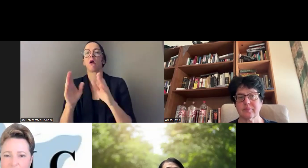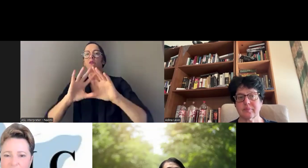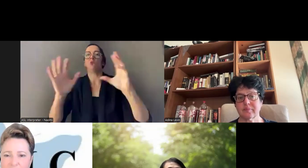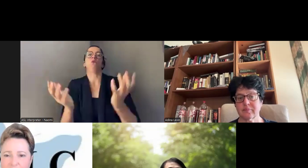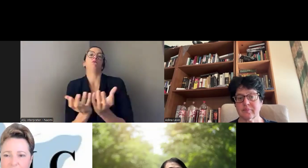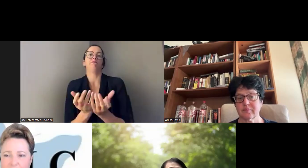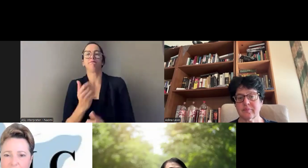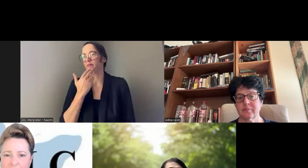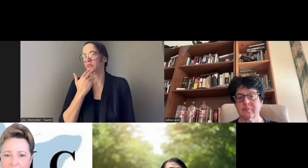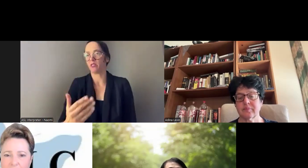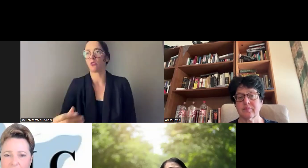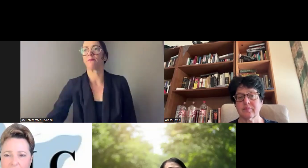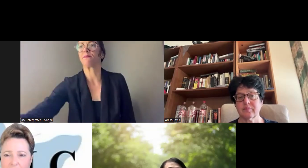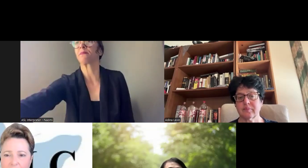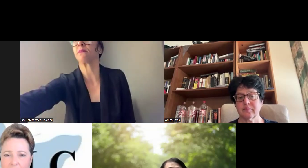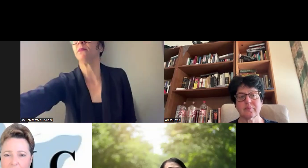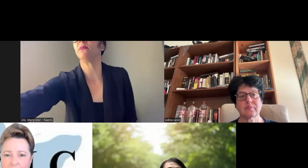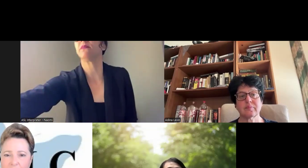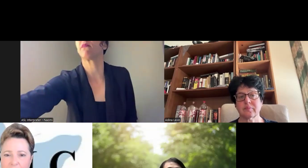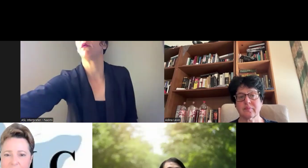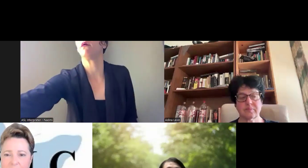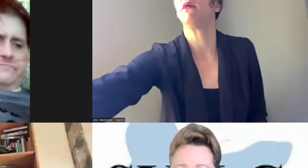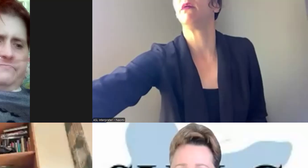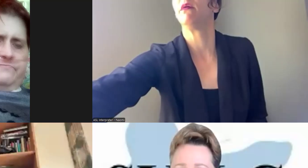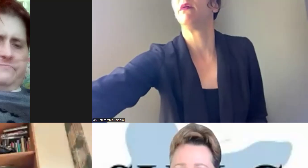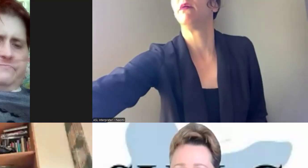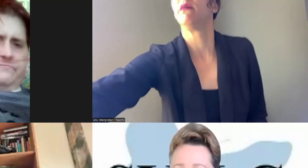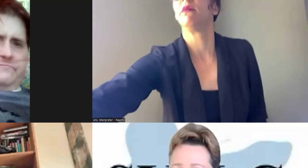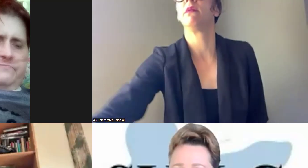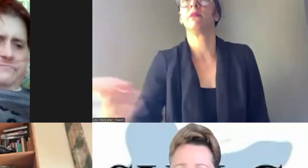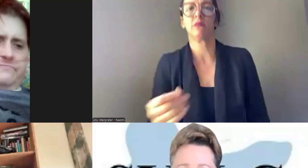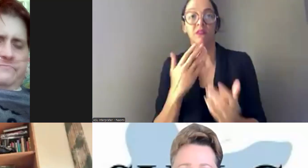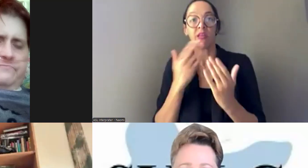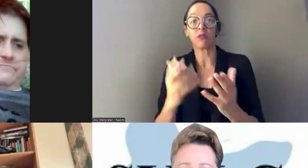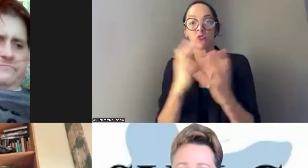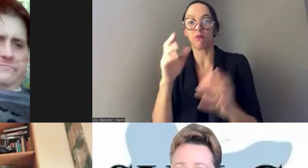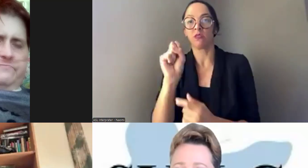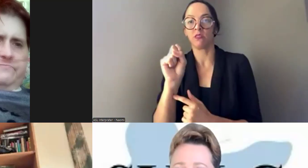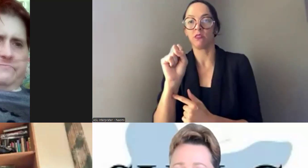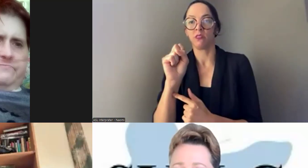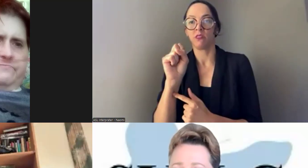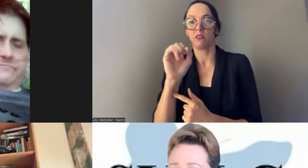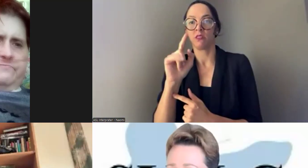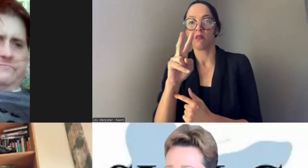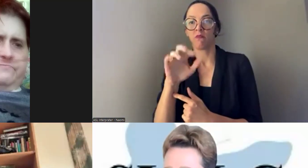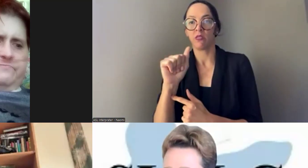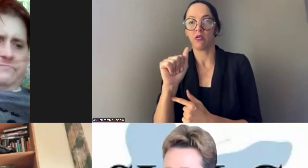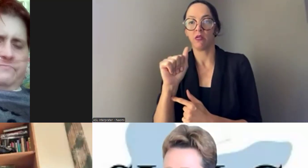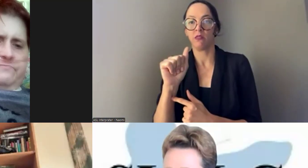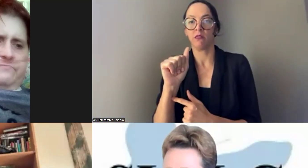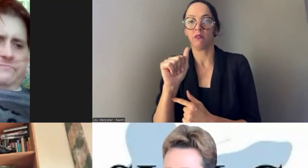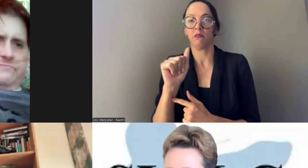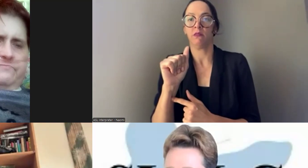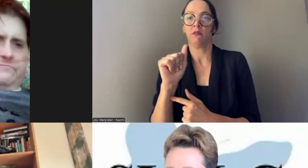Thank you so much, Sylvia. Do we have any other comments? And I think we do have a representative